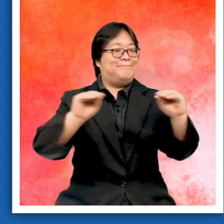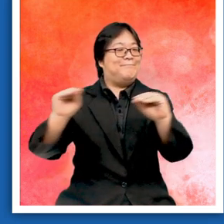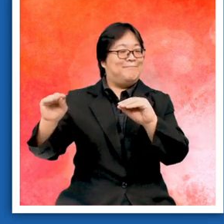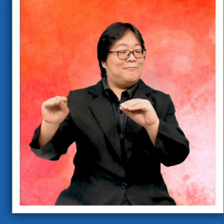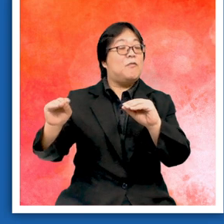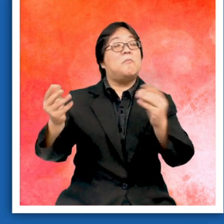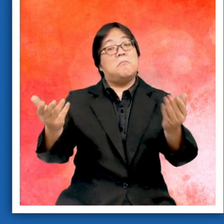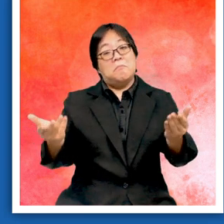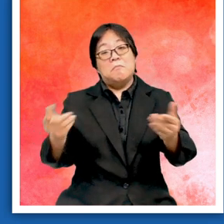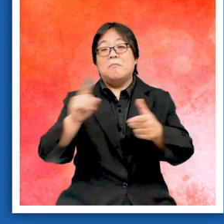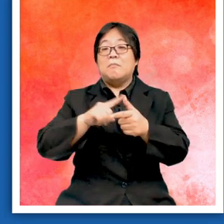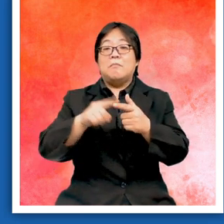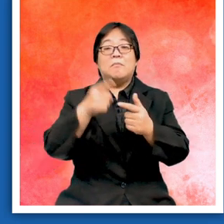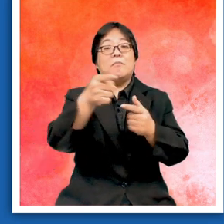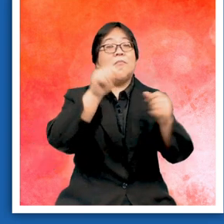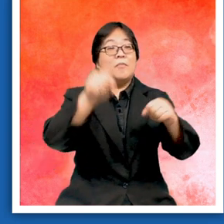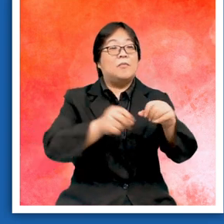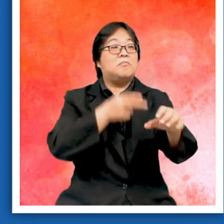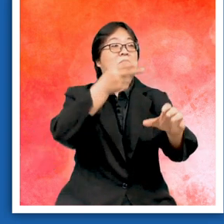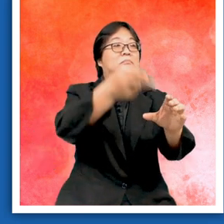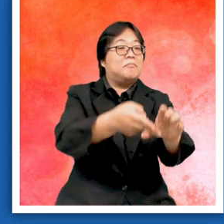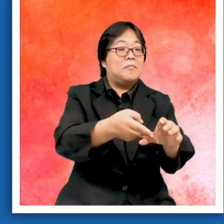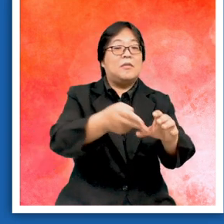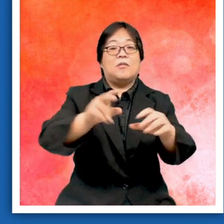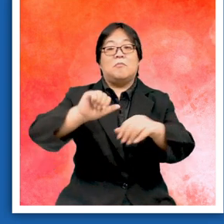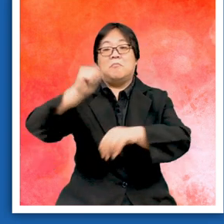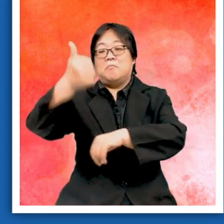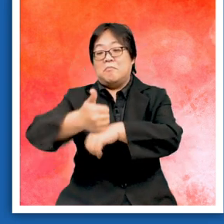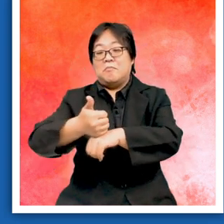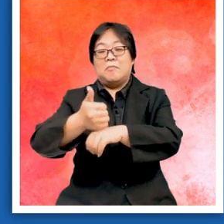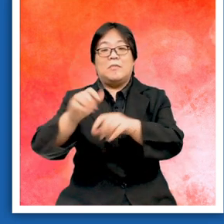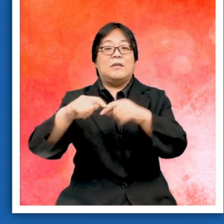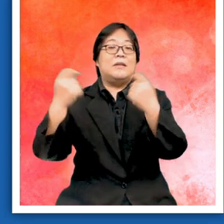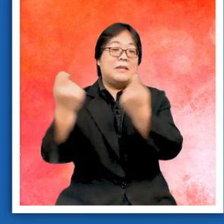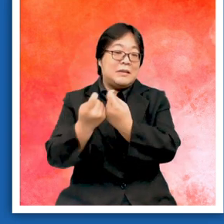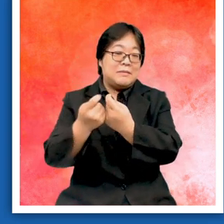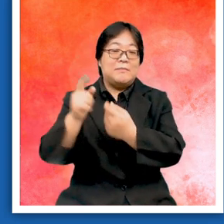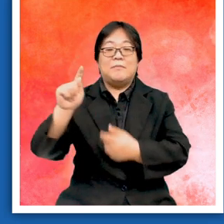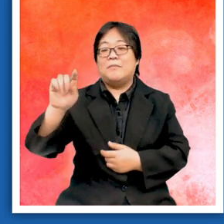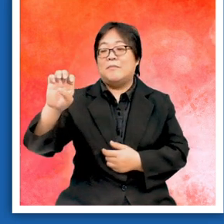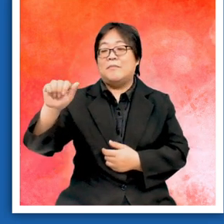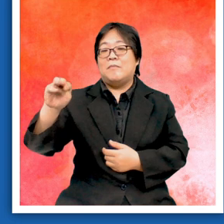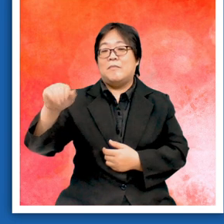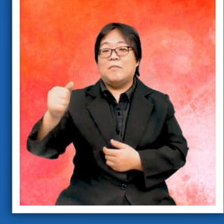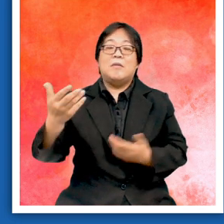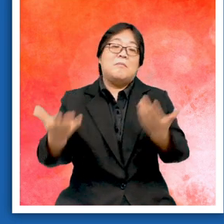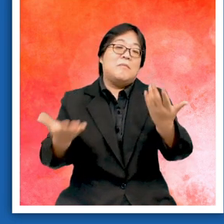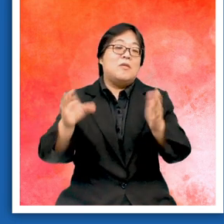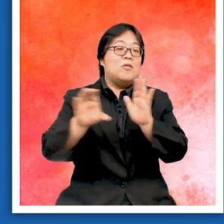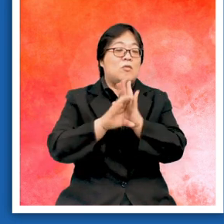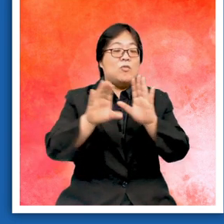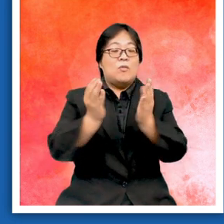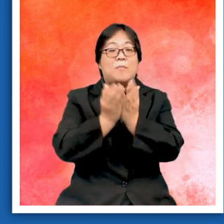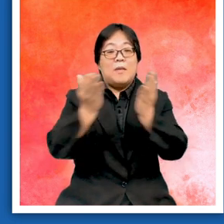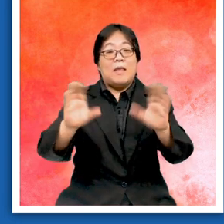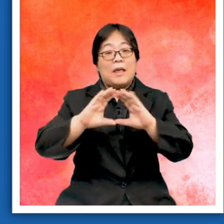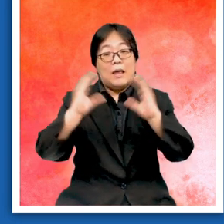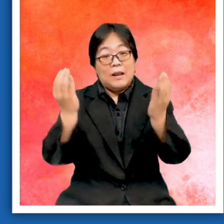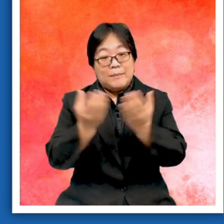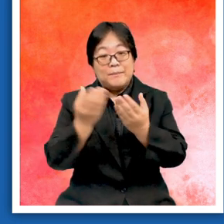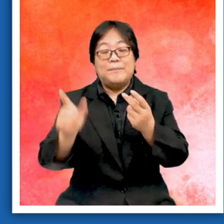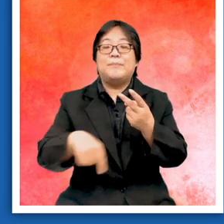you can even join or create a theme of your own. For example, for student clubs or